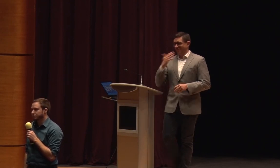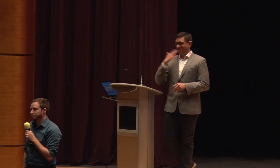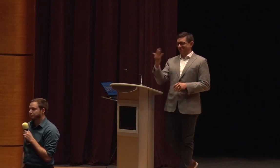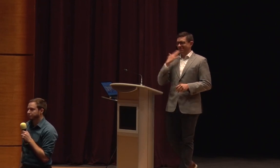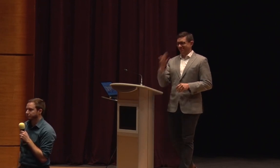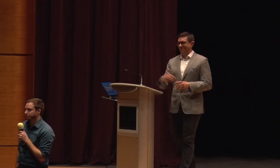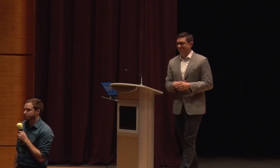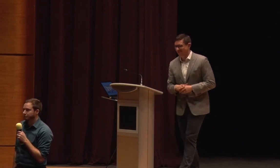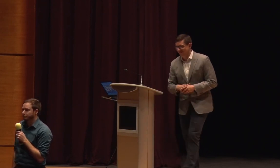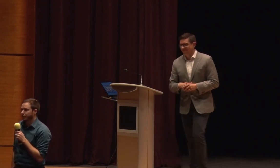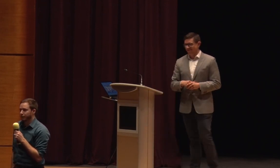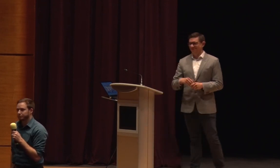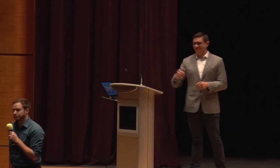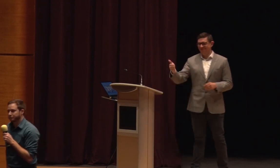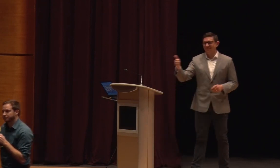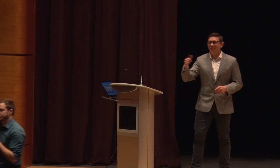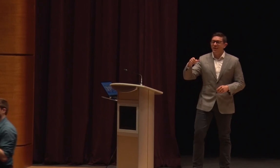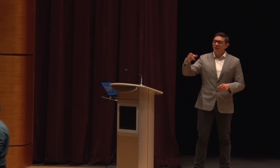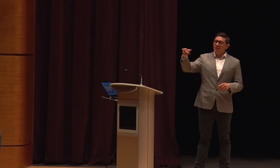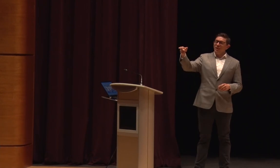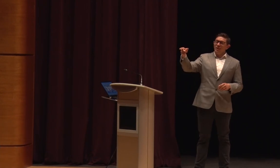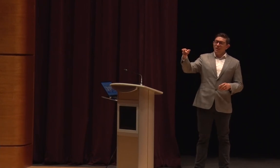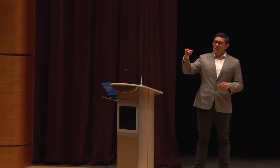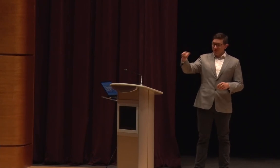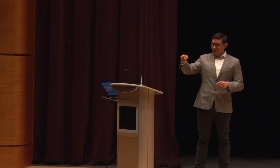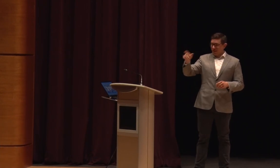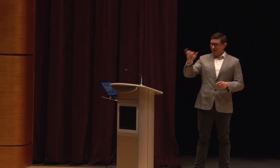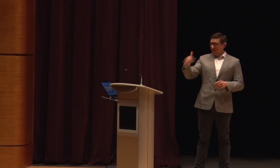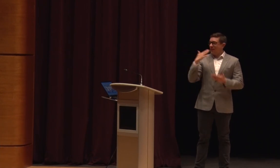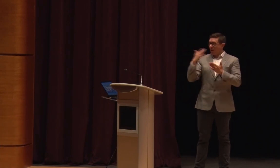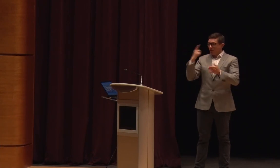so. Thank you.